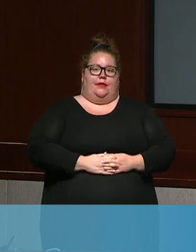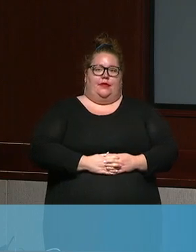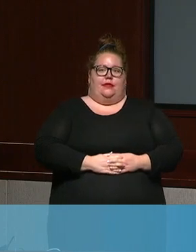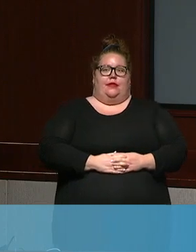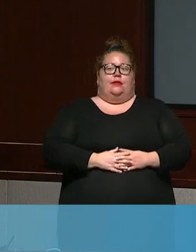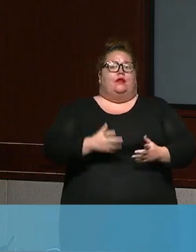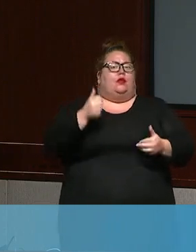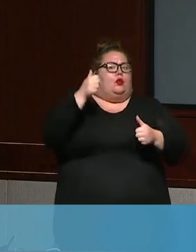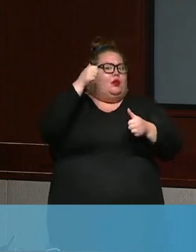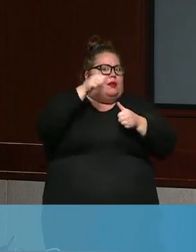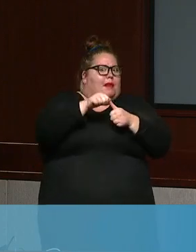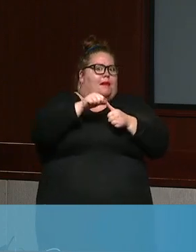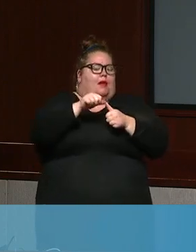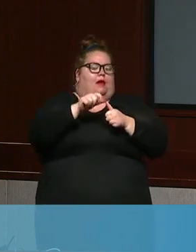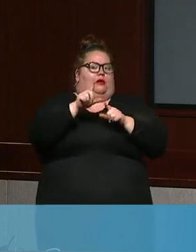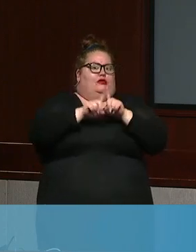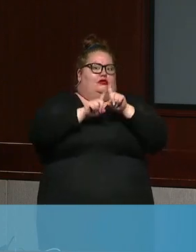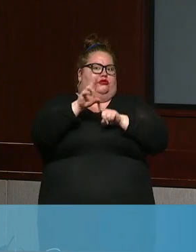Remember, it's *6 to unmute.